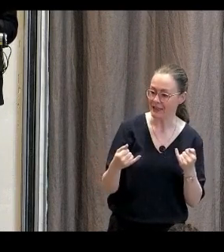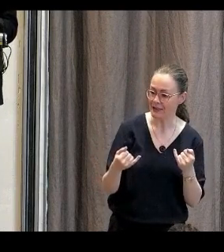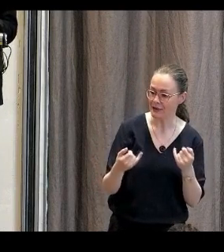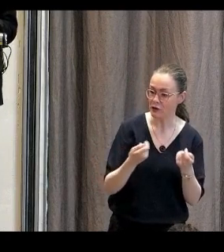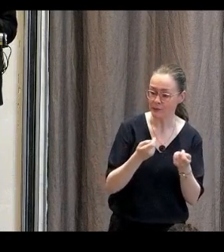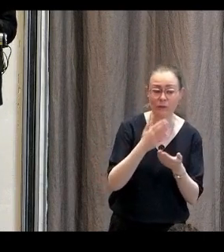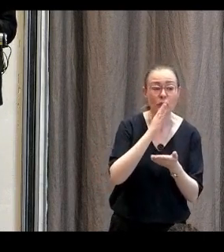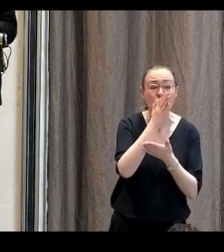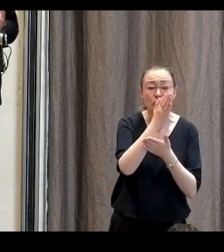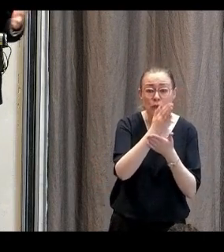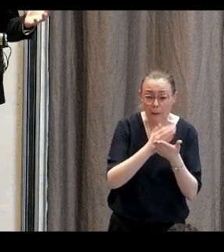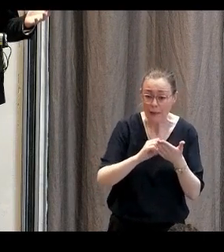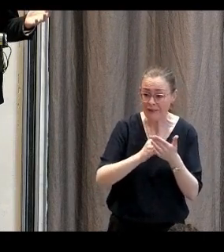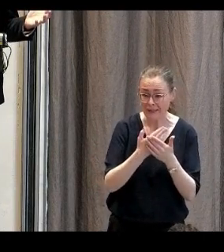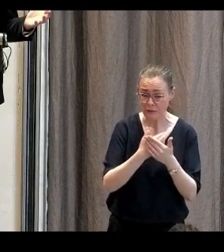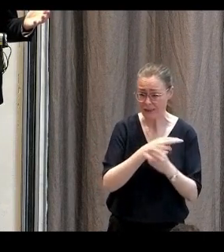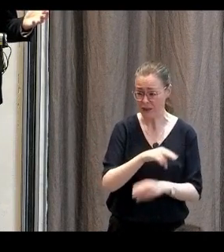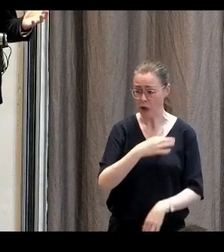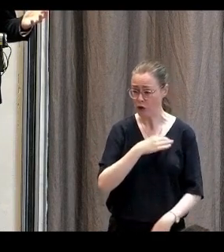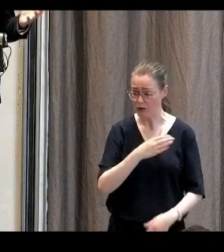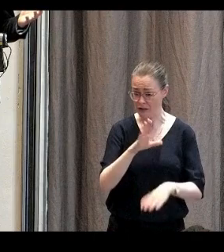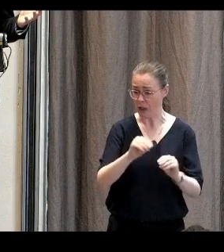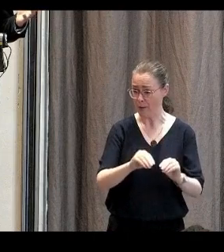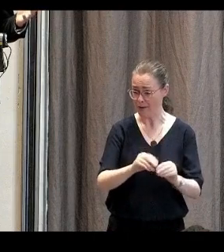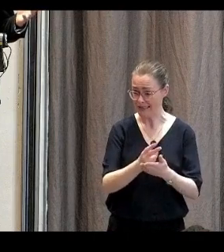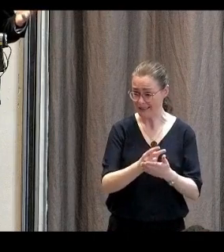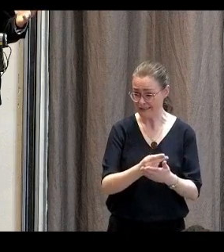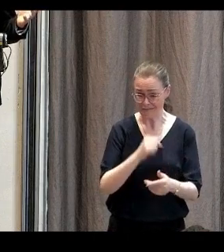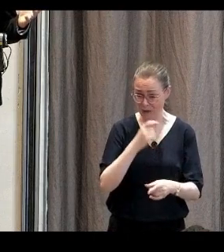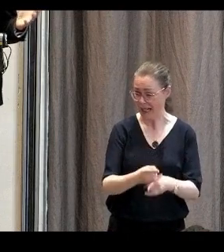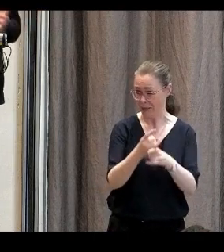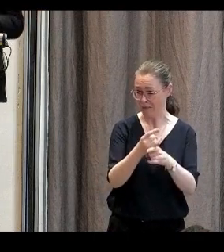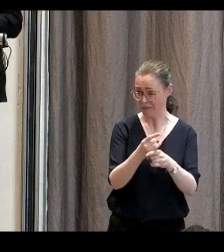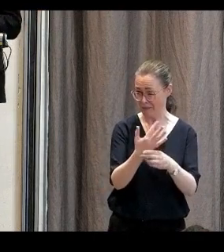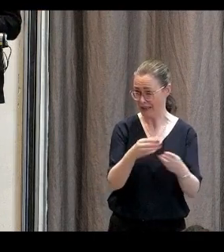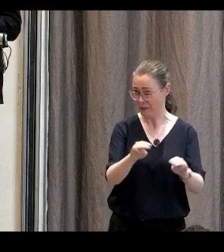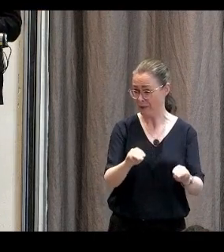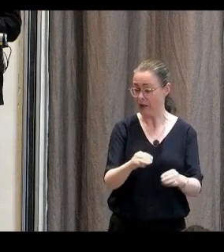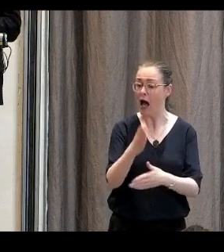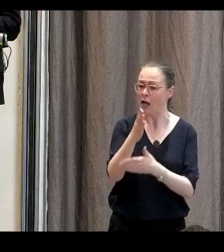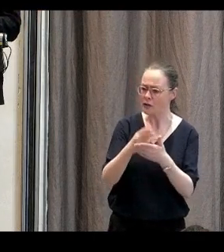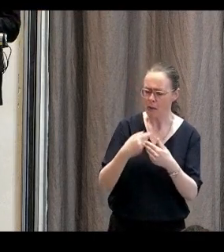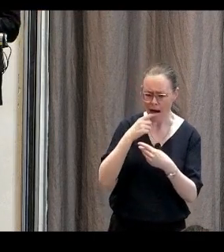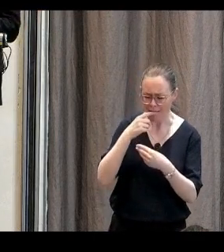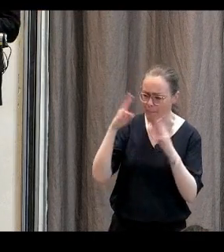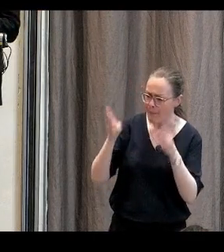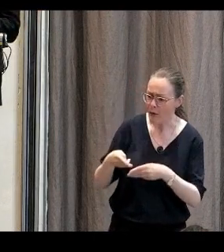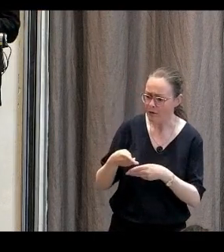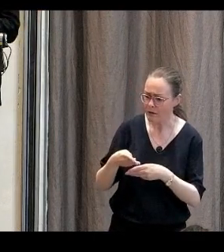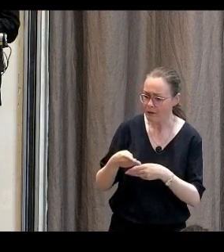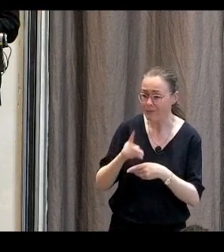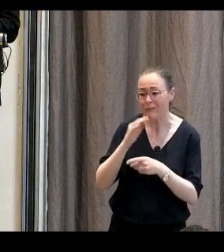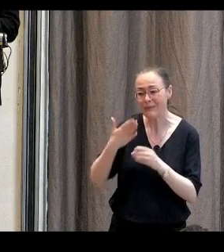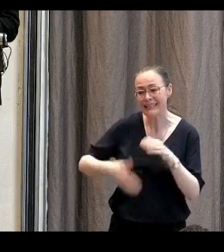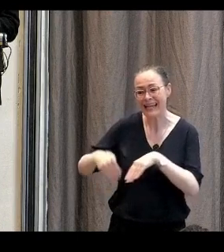treatments that we've developed actually aren't very good at stopping seizures. They don't help that many people. And some of them are quite powerful and cause a load of side effects, and they